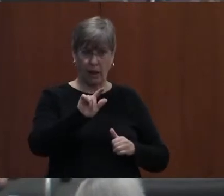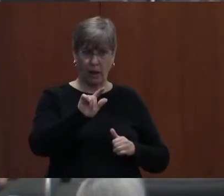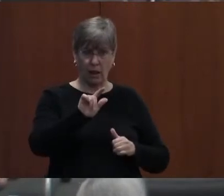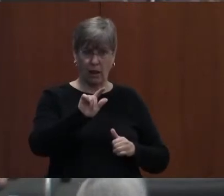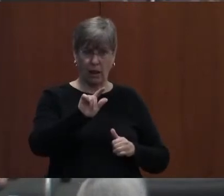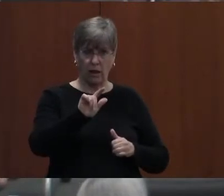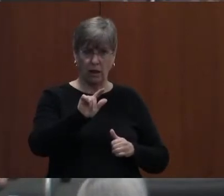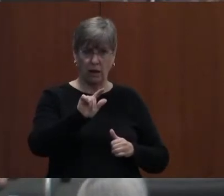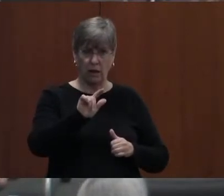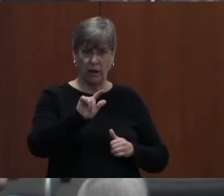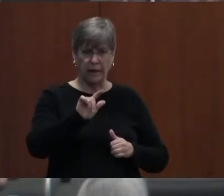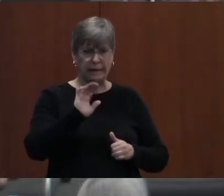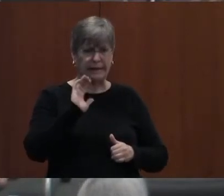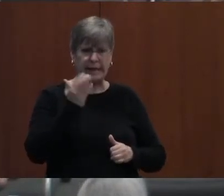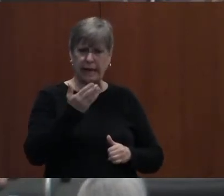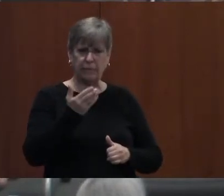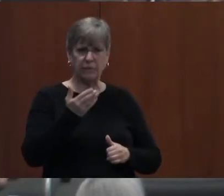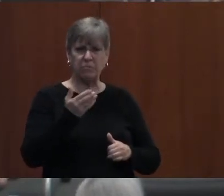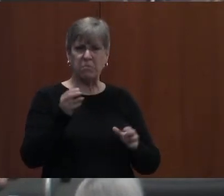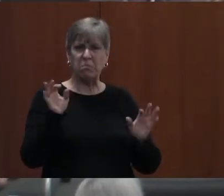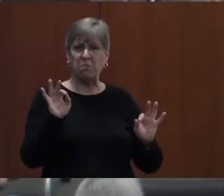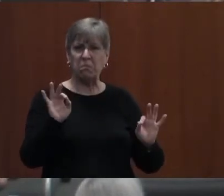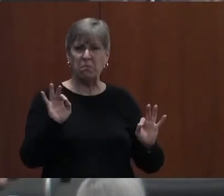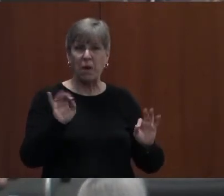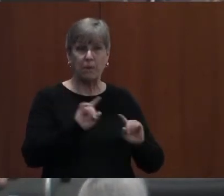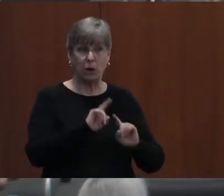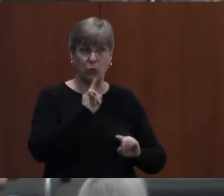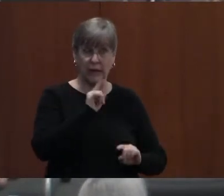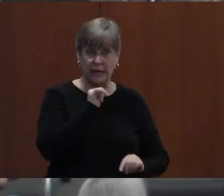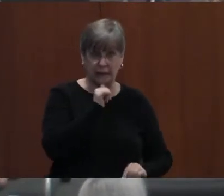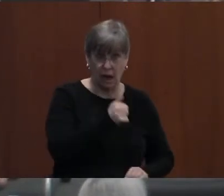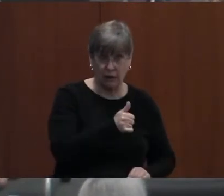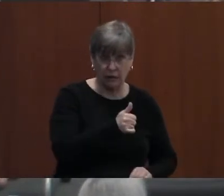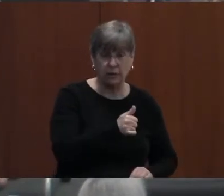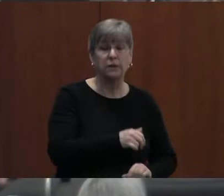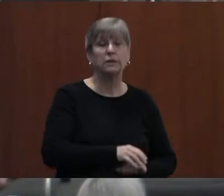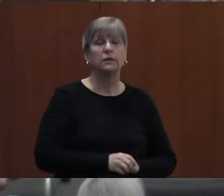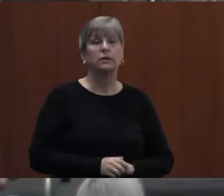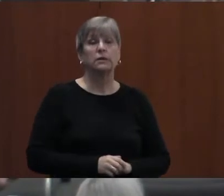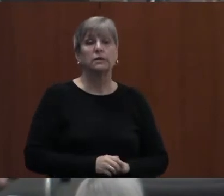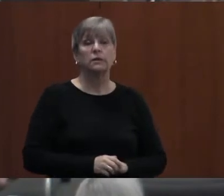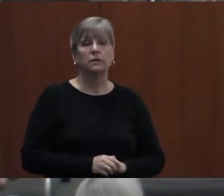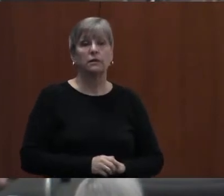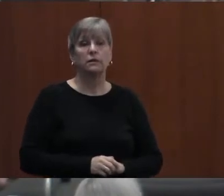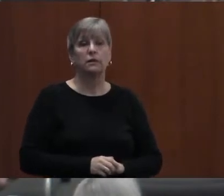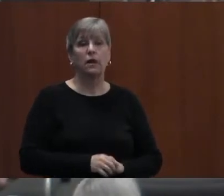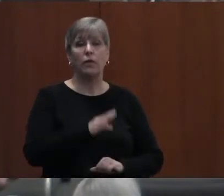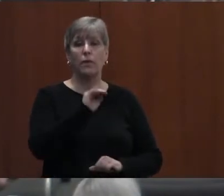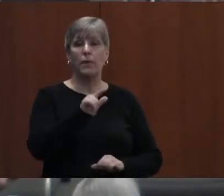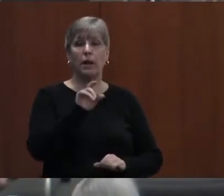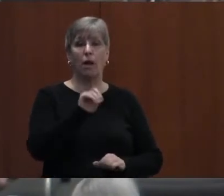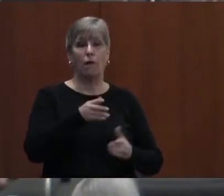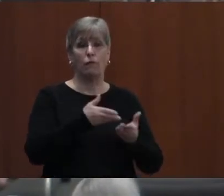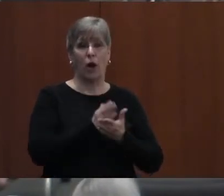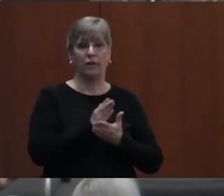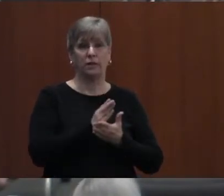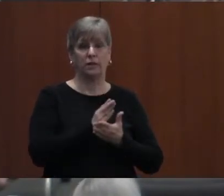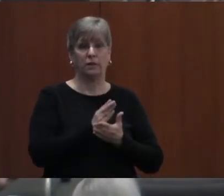looks pretty benign, but maybe really isn't. This Bill of Rights,